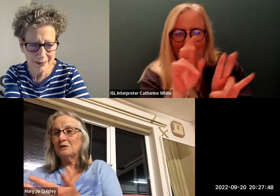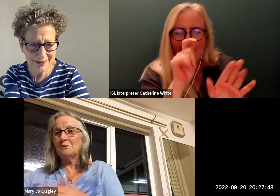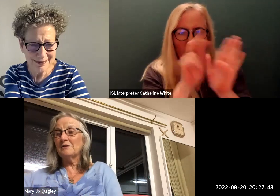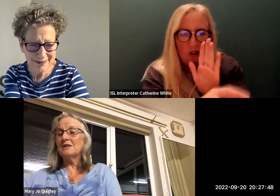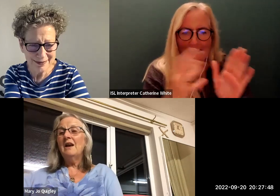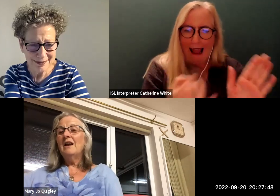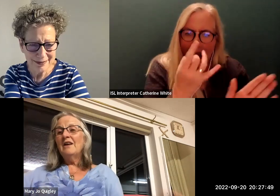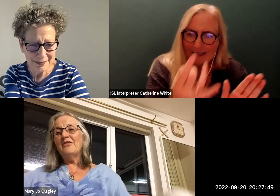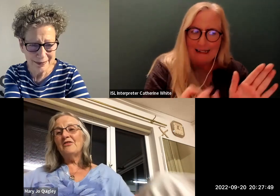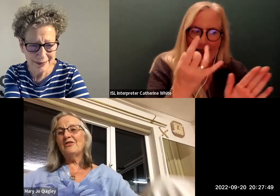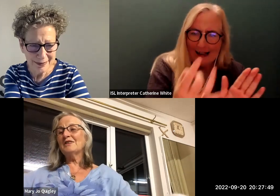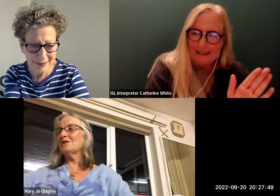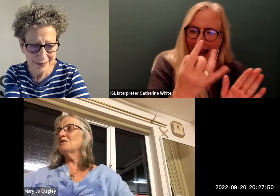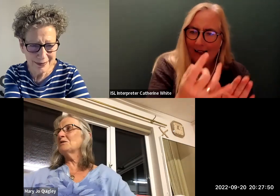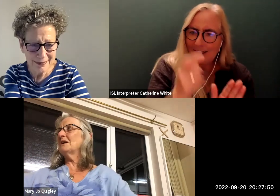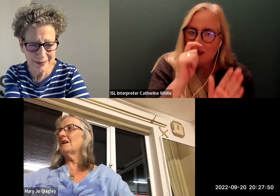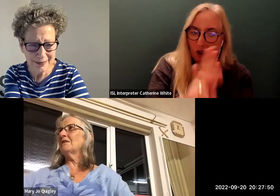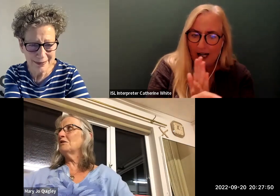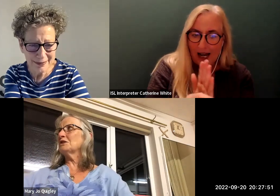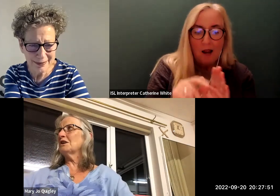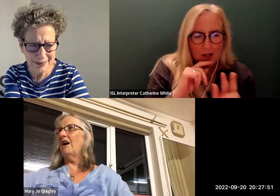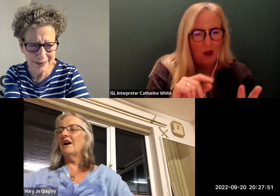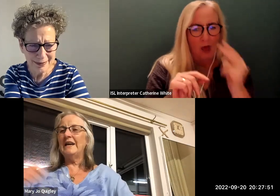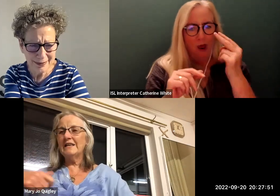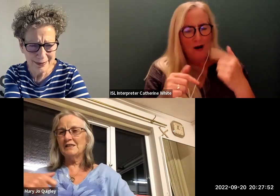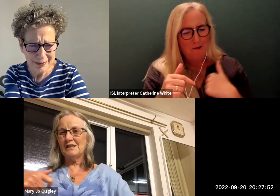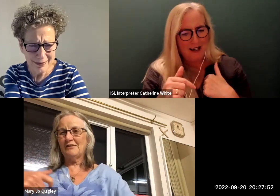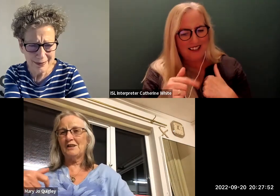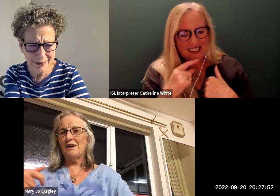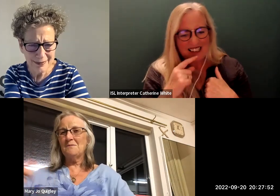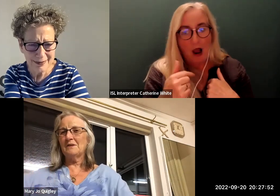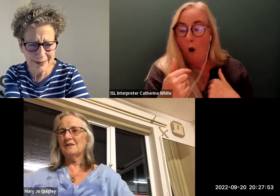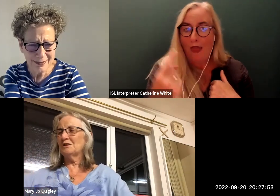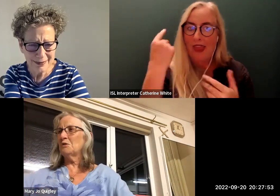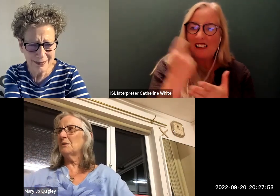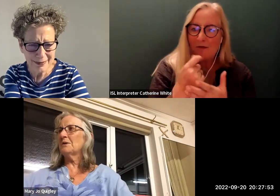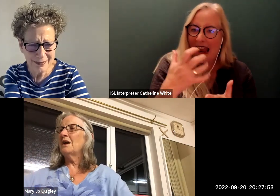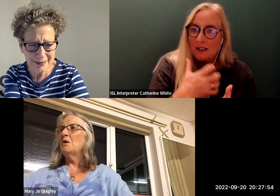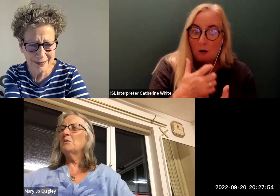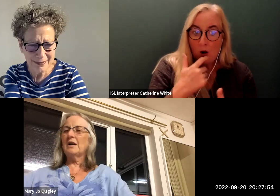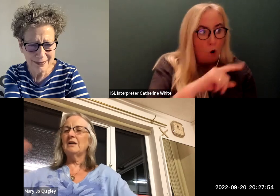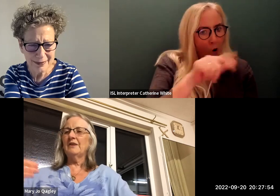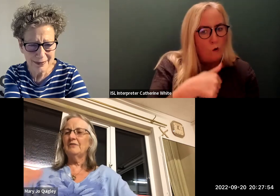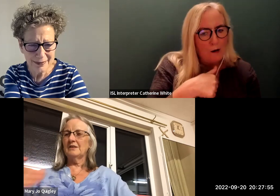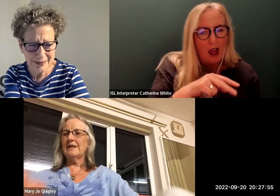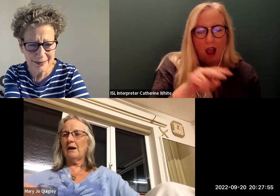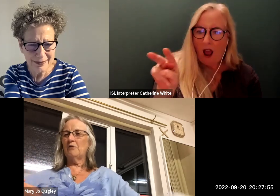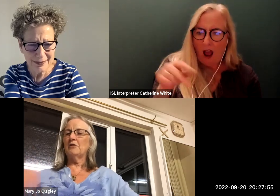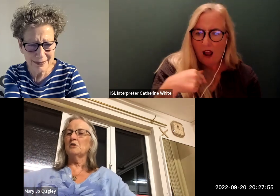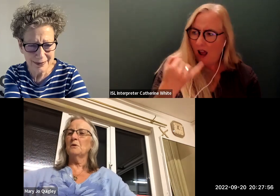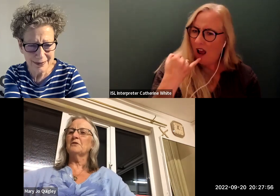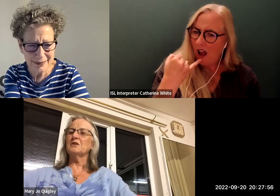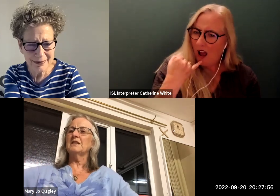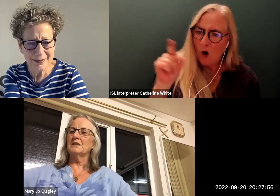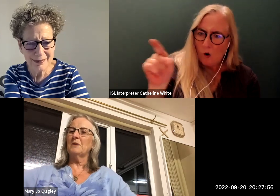that, and the other." Whereas they sort of looked at me and kind of thought, I hated it at the time, but they said, you know, we're kind of envious now of